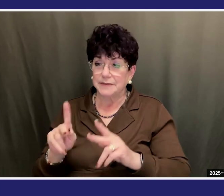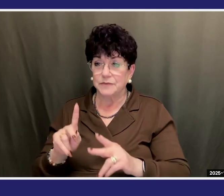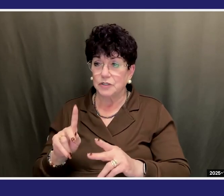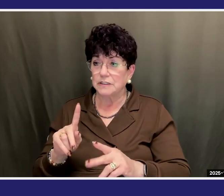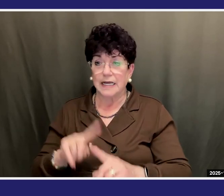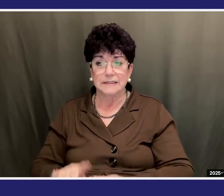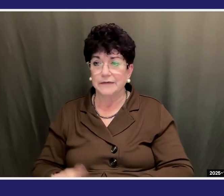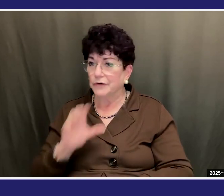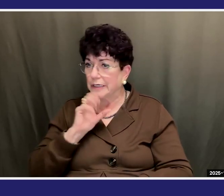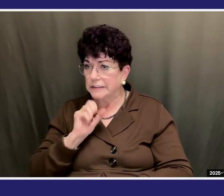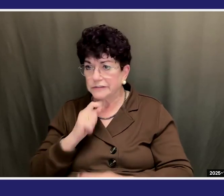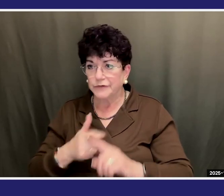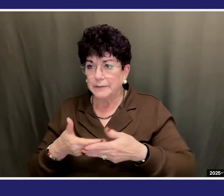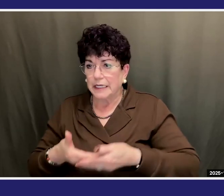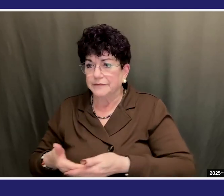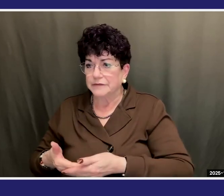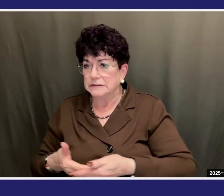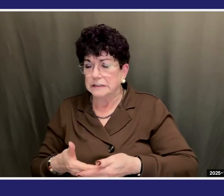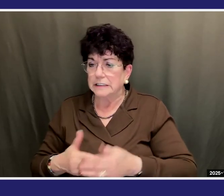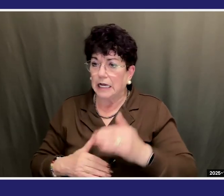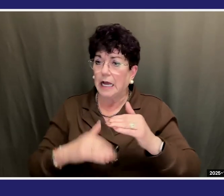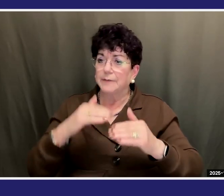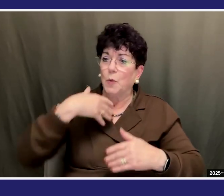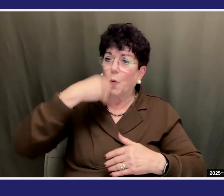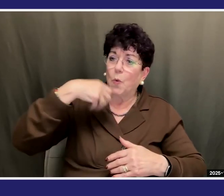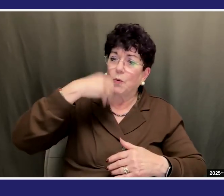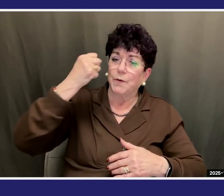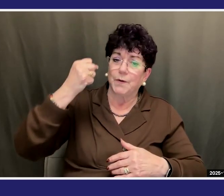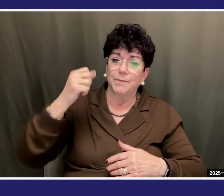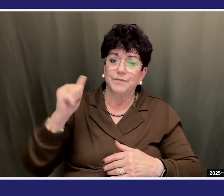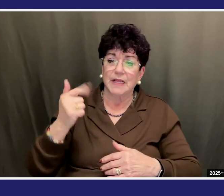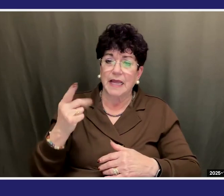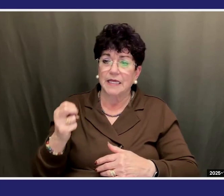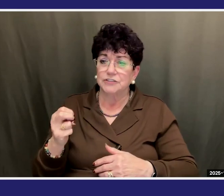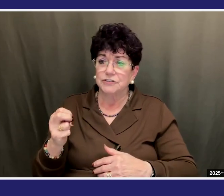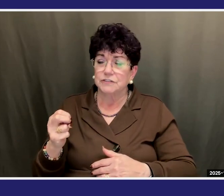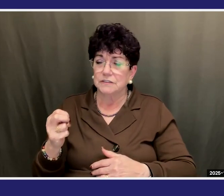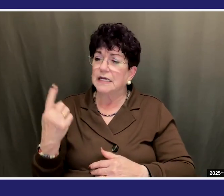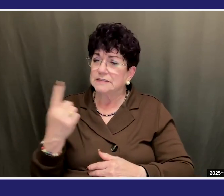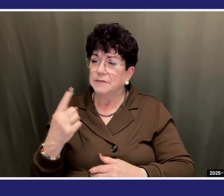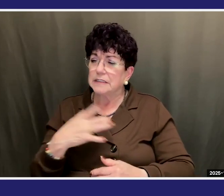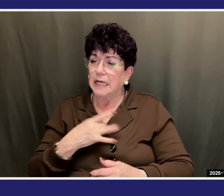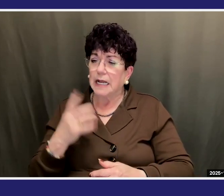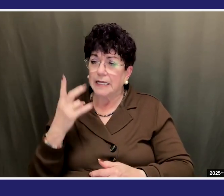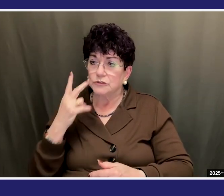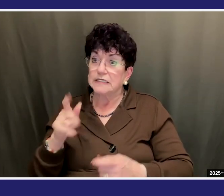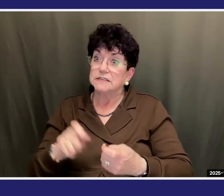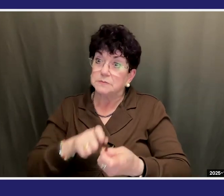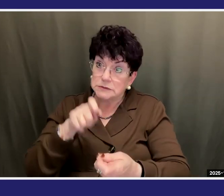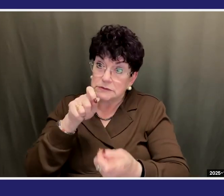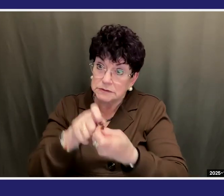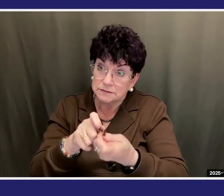ages from infancy up to older age would be something I'd like to see explicitly